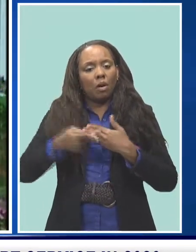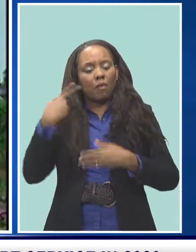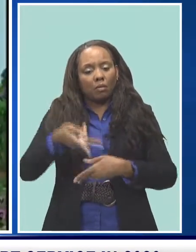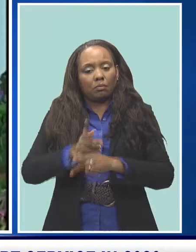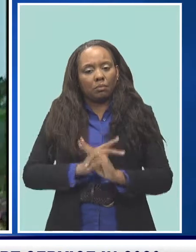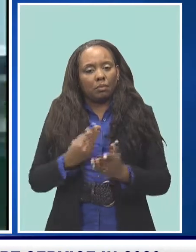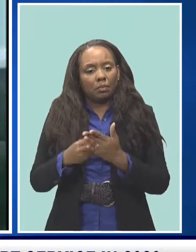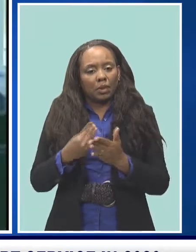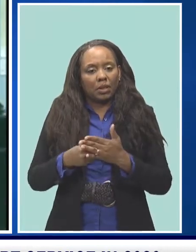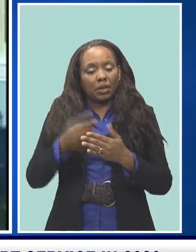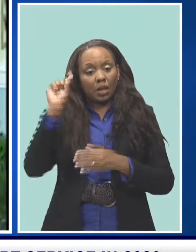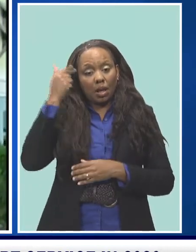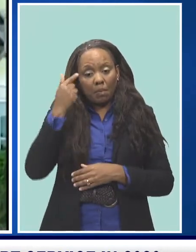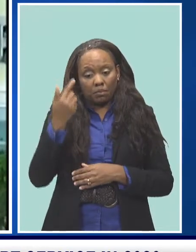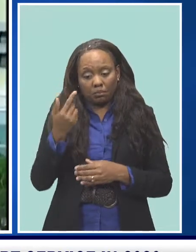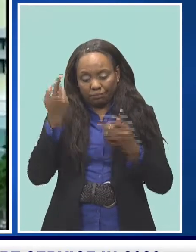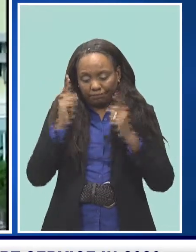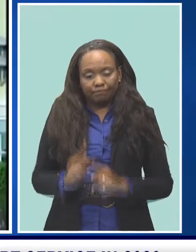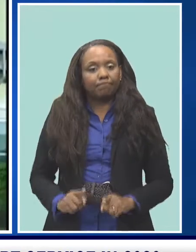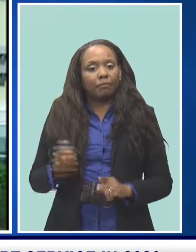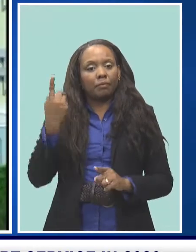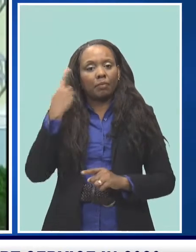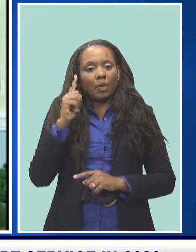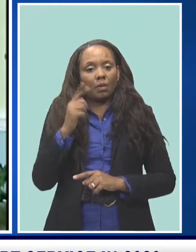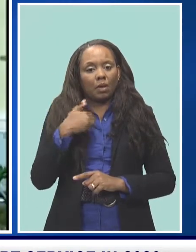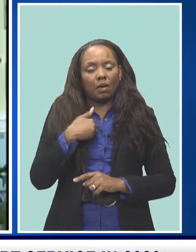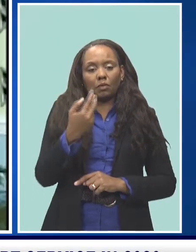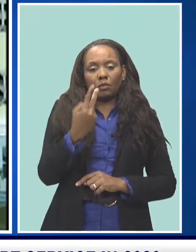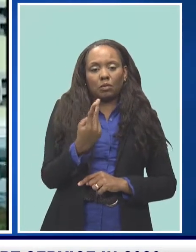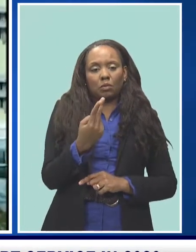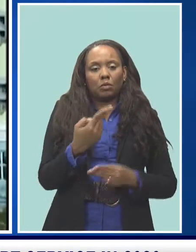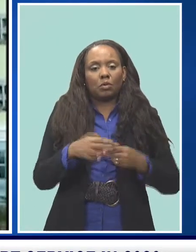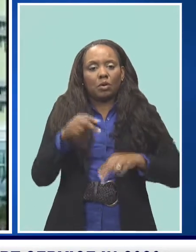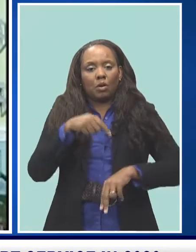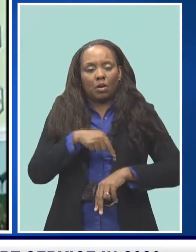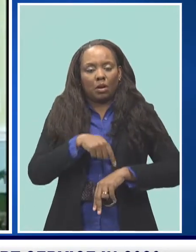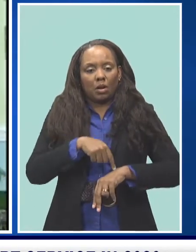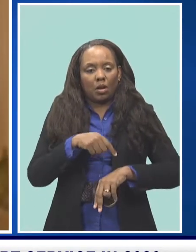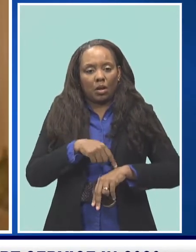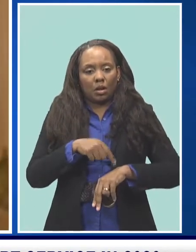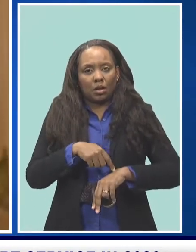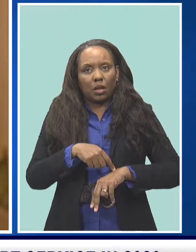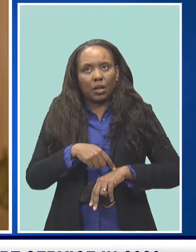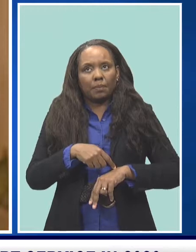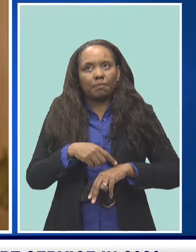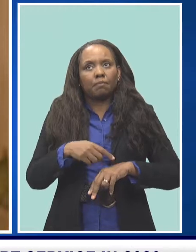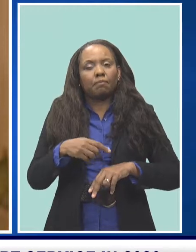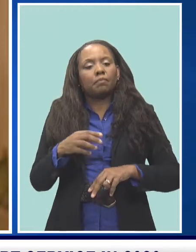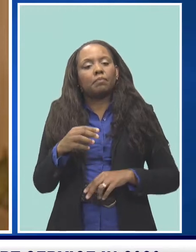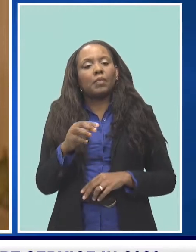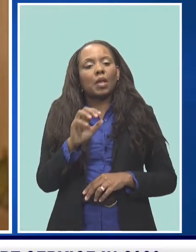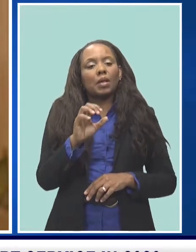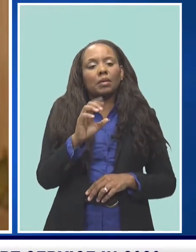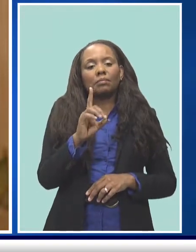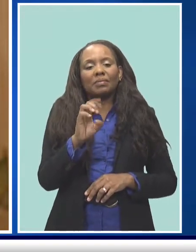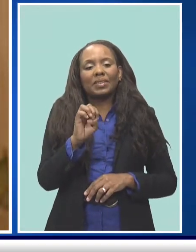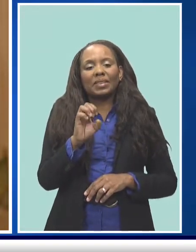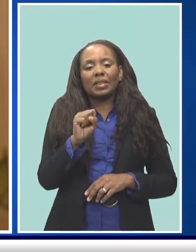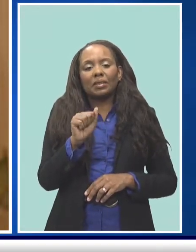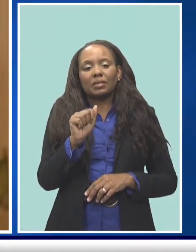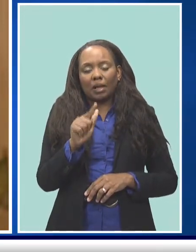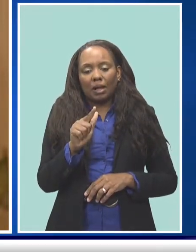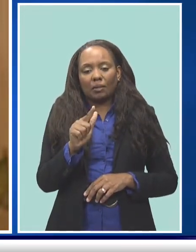has reached a deal to take possession of 2 temporary water desalination facilities. One of which will go to Colleton in St. Lucie